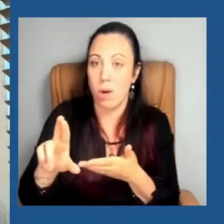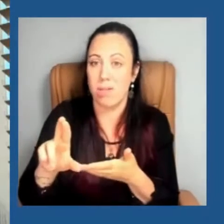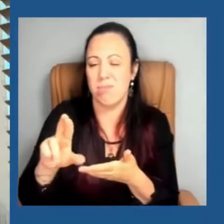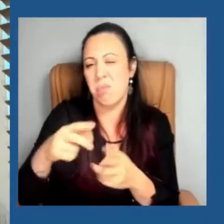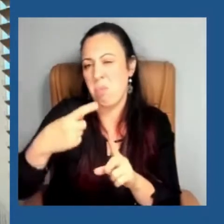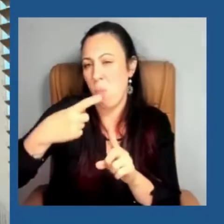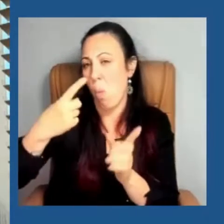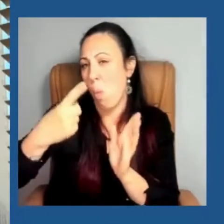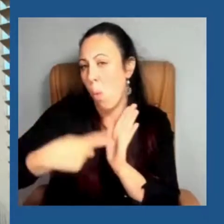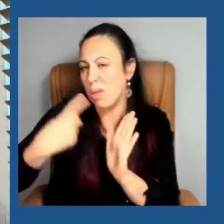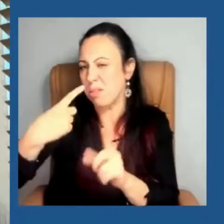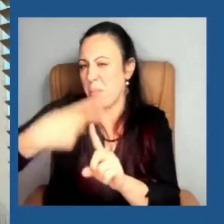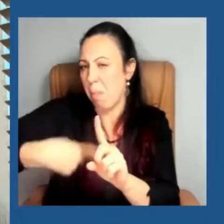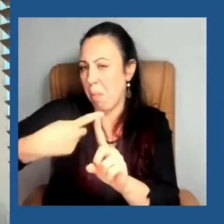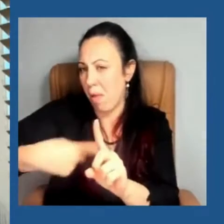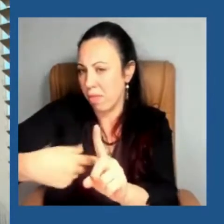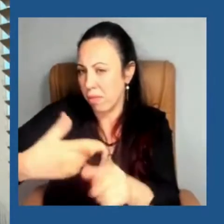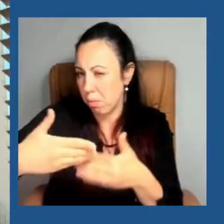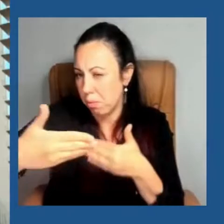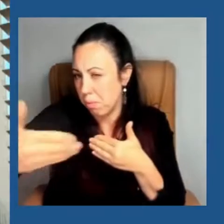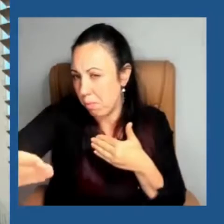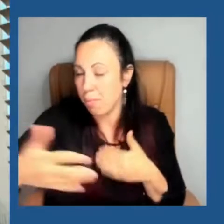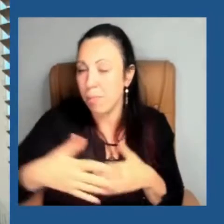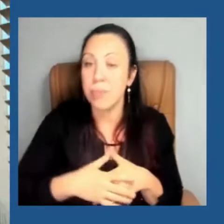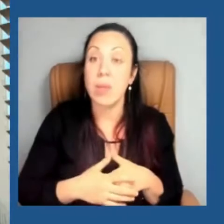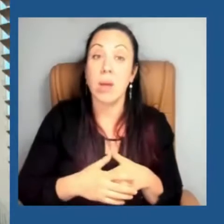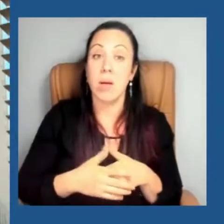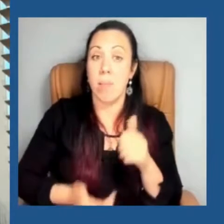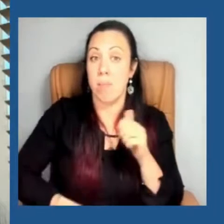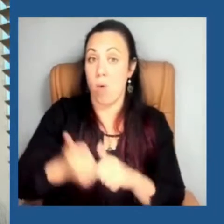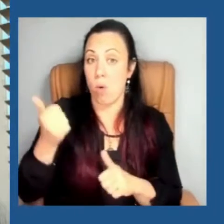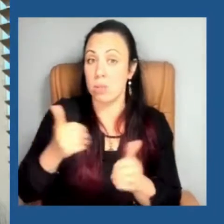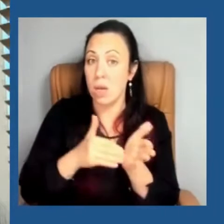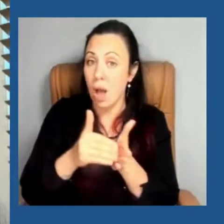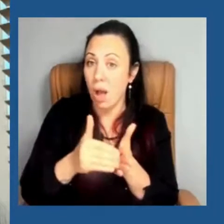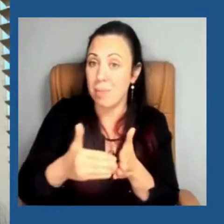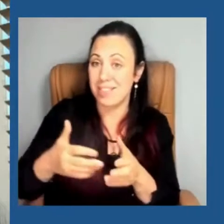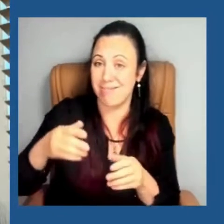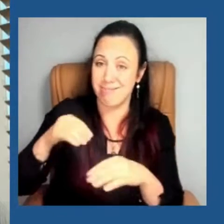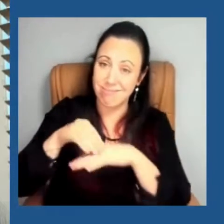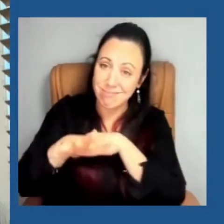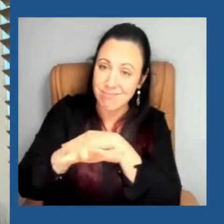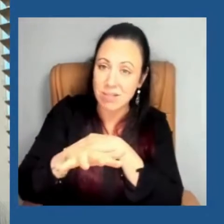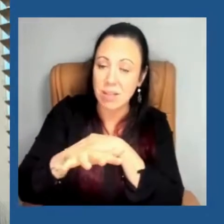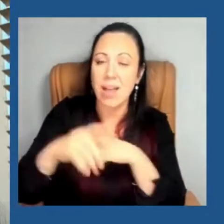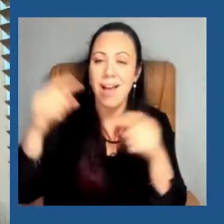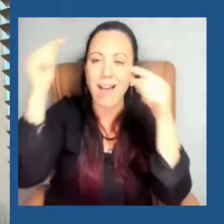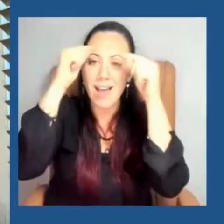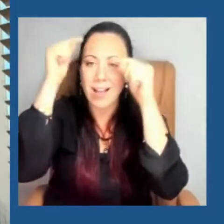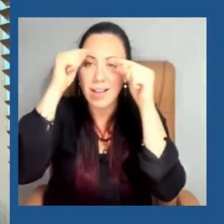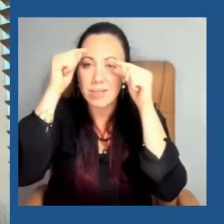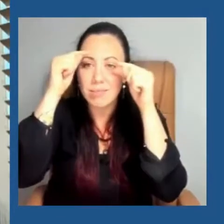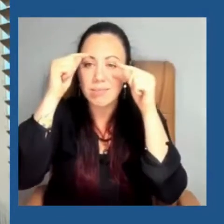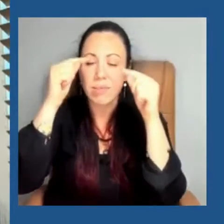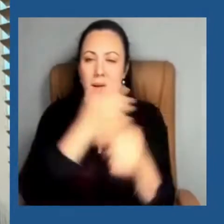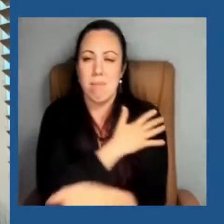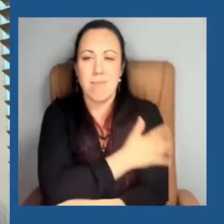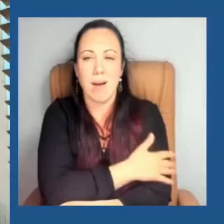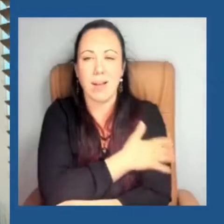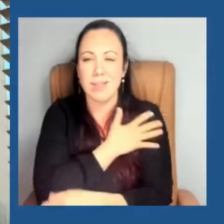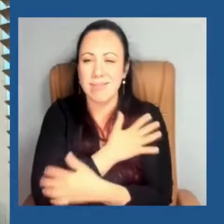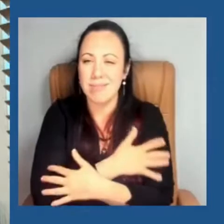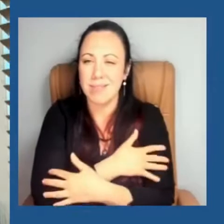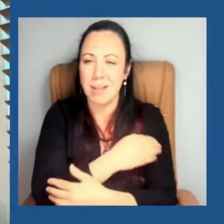months. The most common side effects associated with ECT include headache, muscle aches,